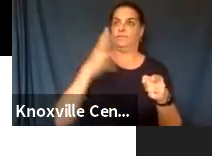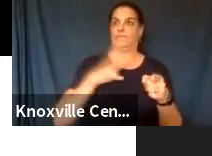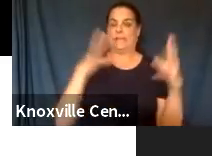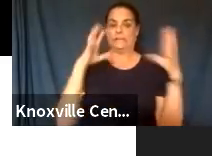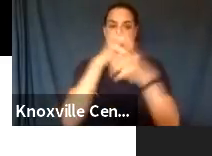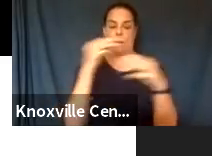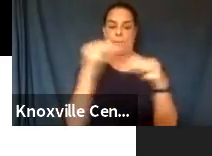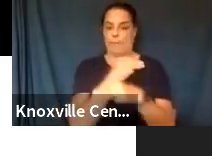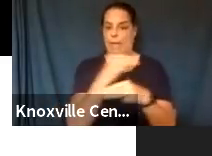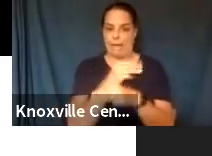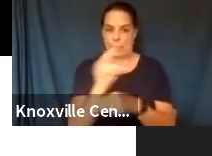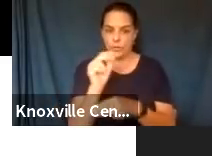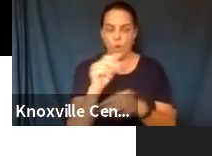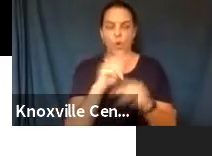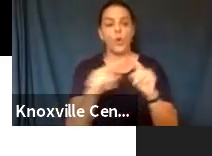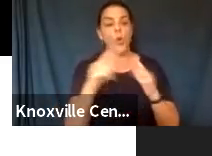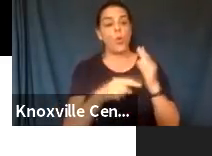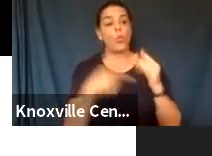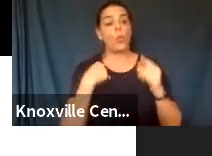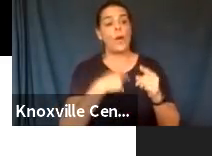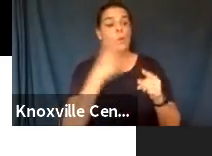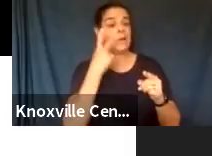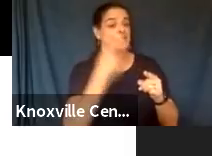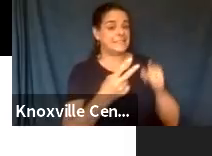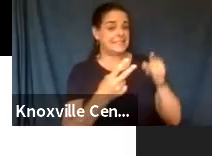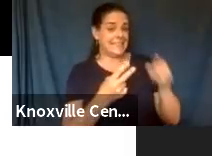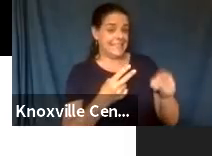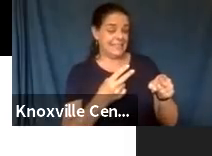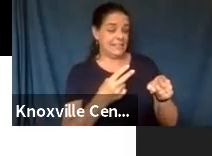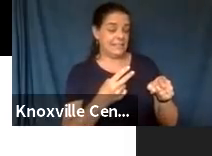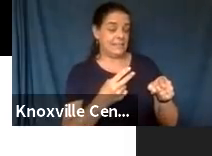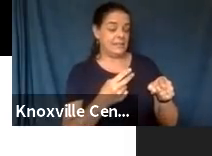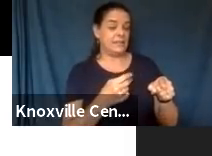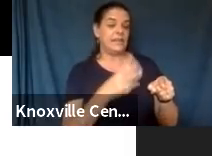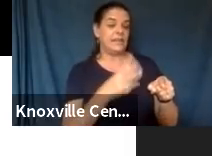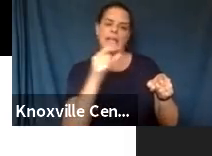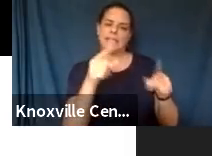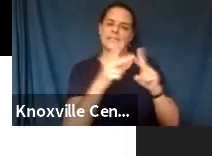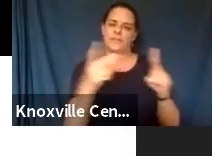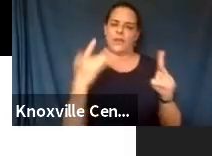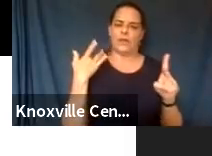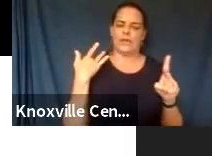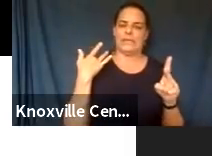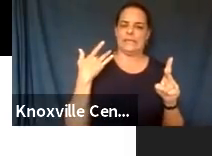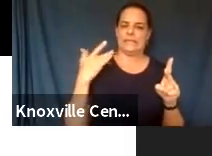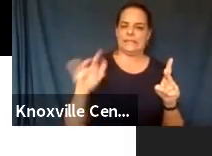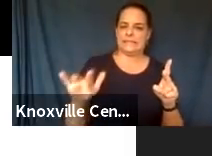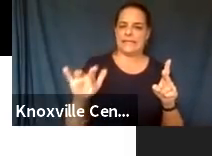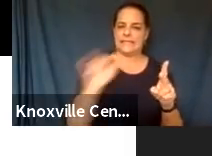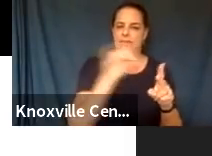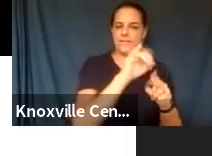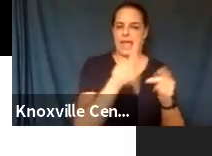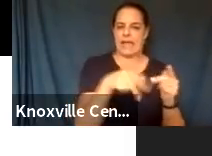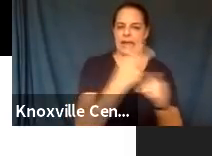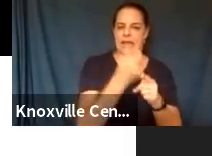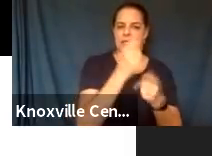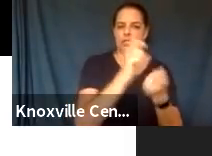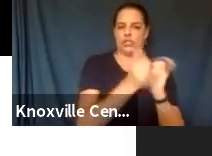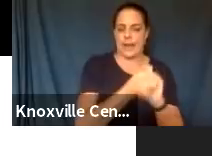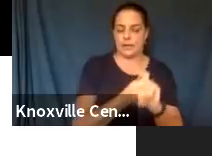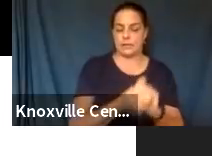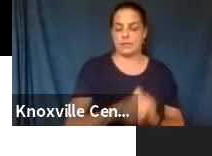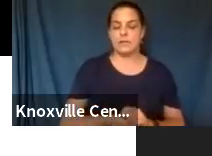takes what we've seen, and it's very sensitive to a change like that. And